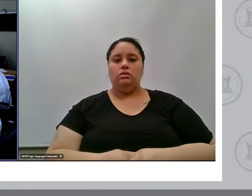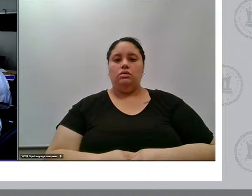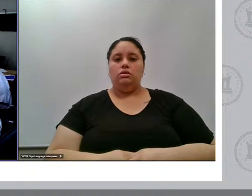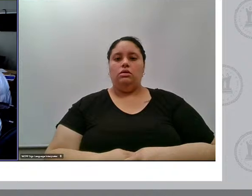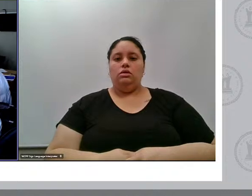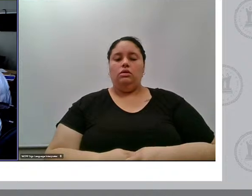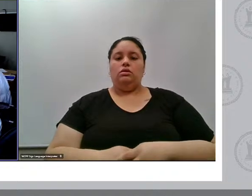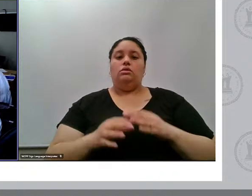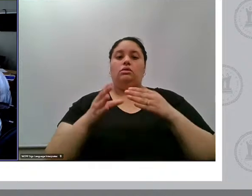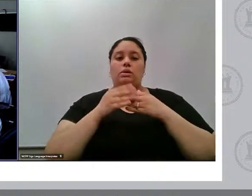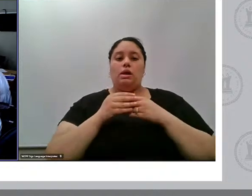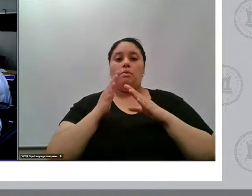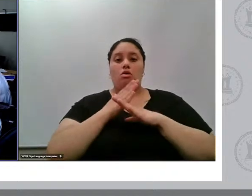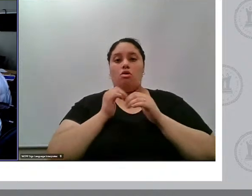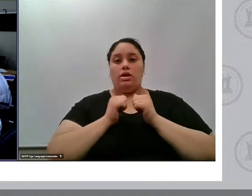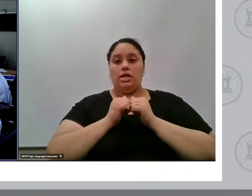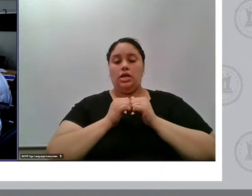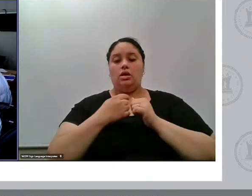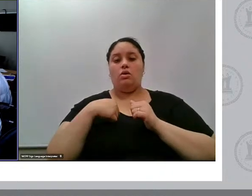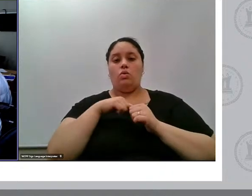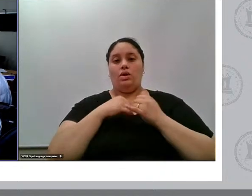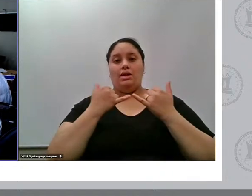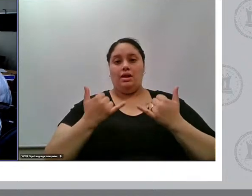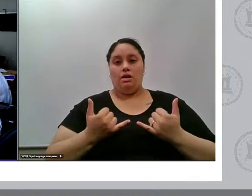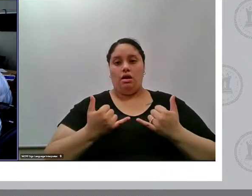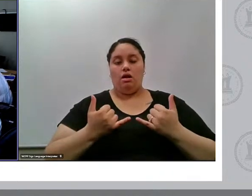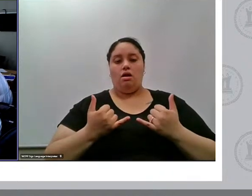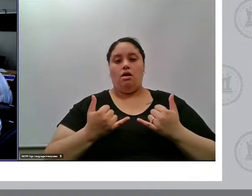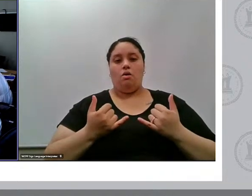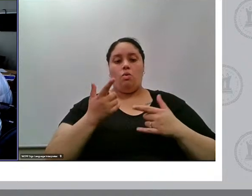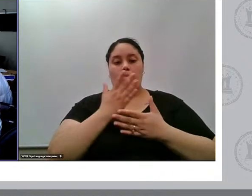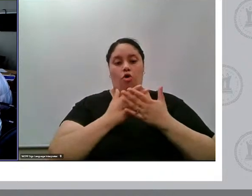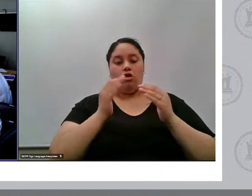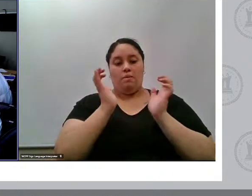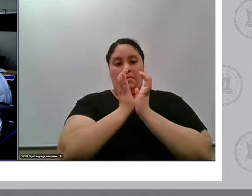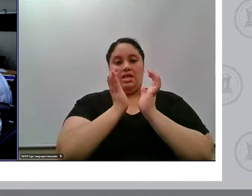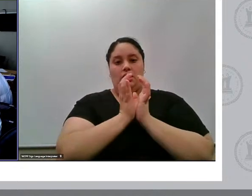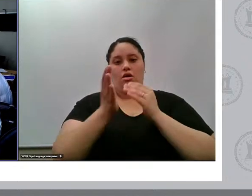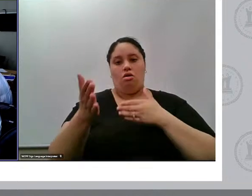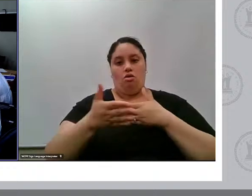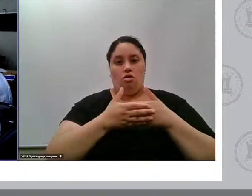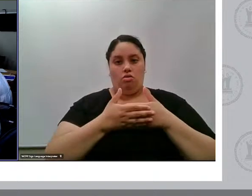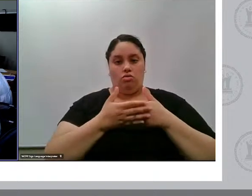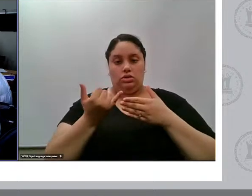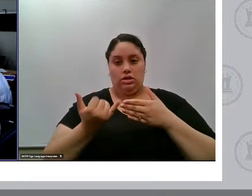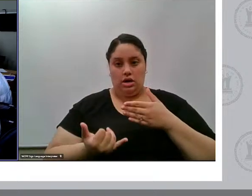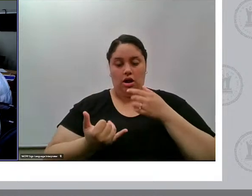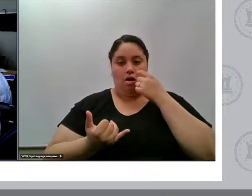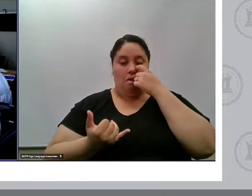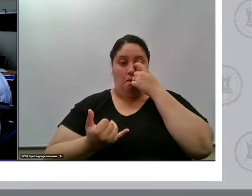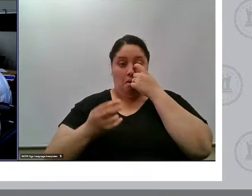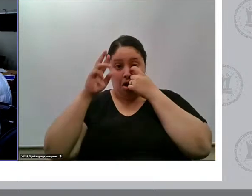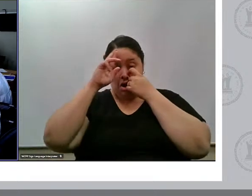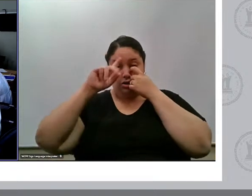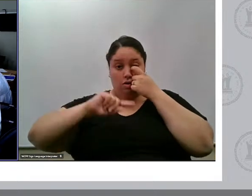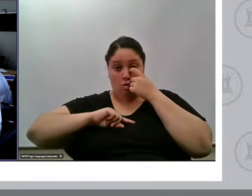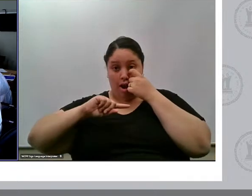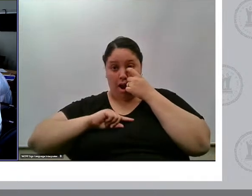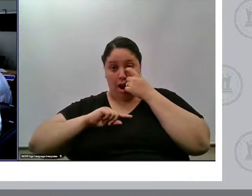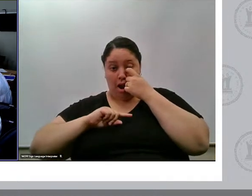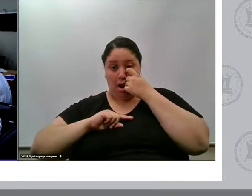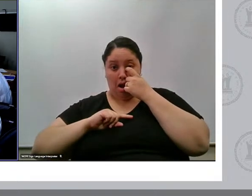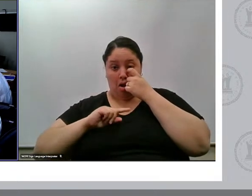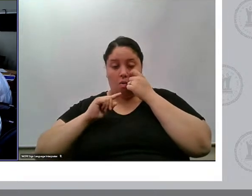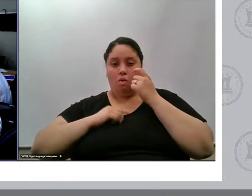members, colleagues, we will now bring this portion of the meeting to a close. The reason being is we would like to hold